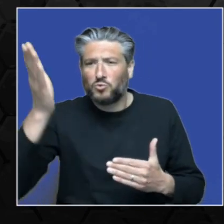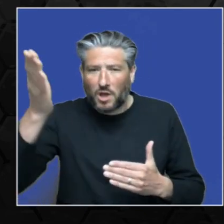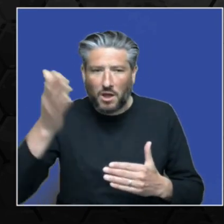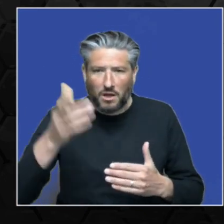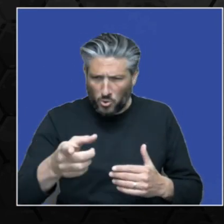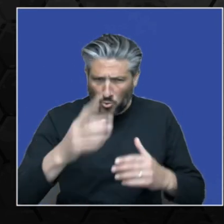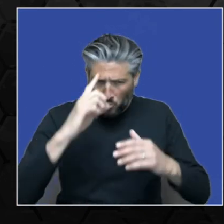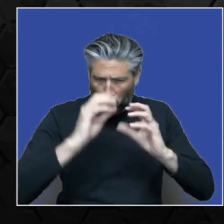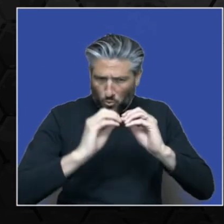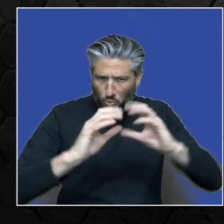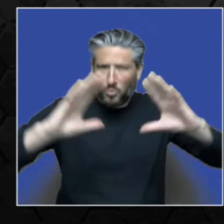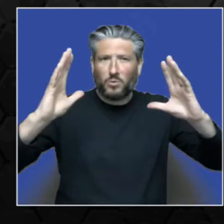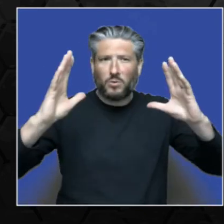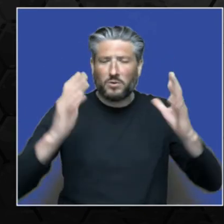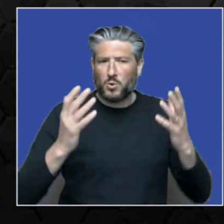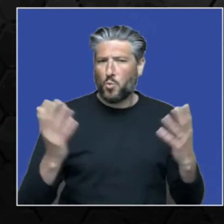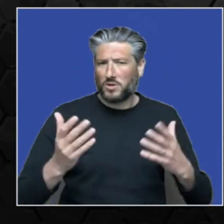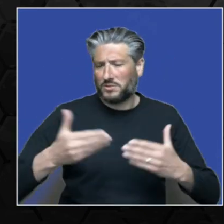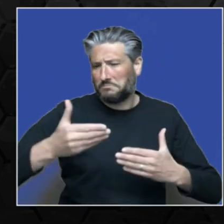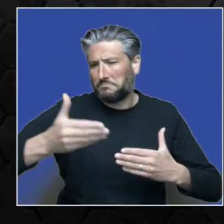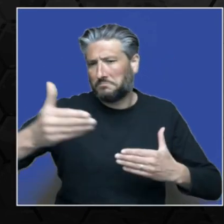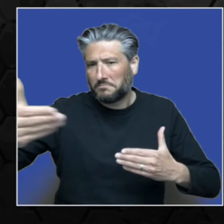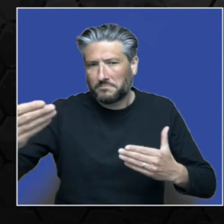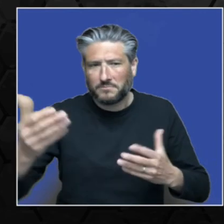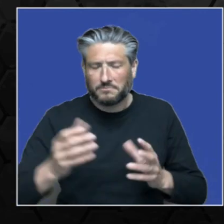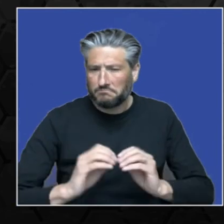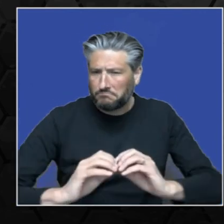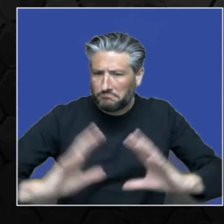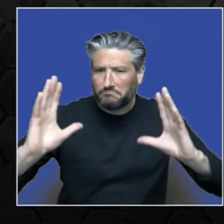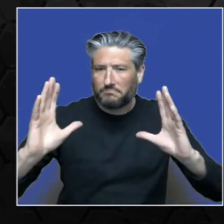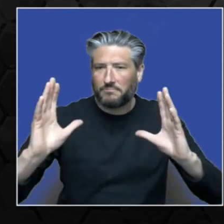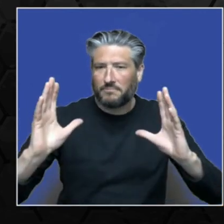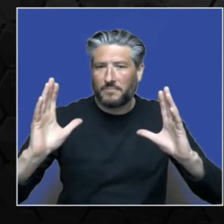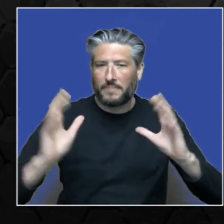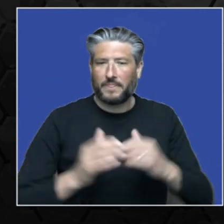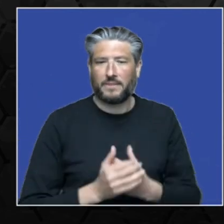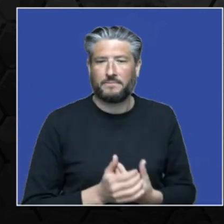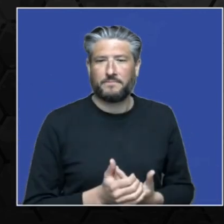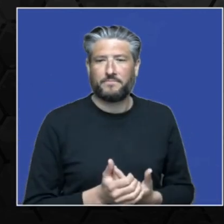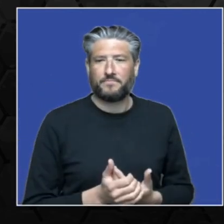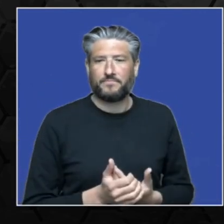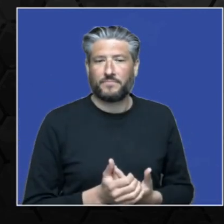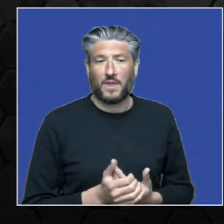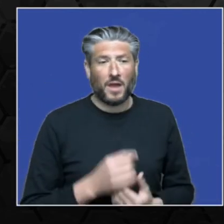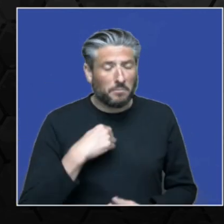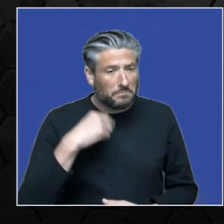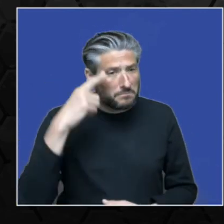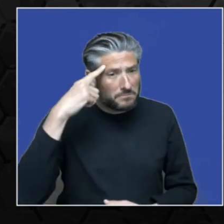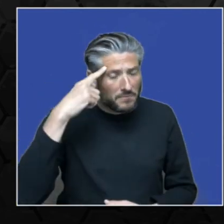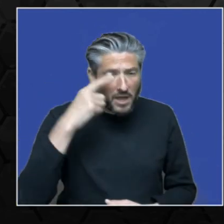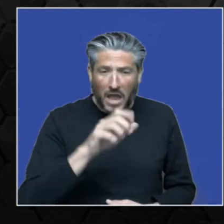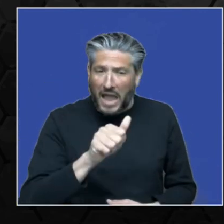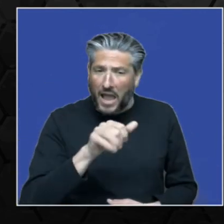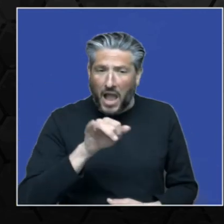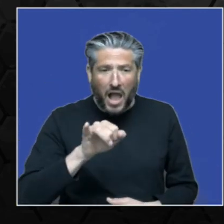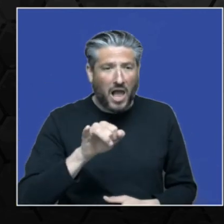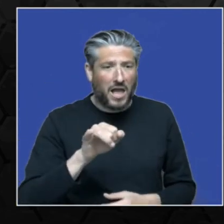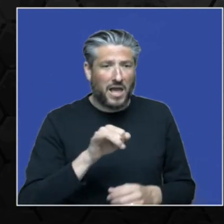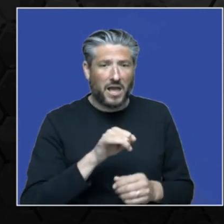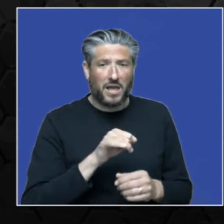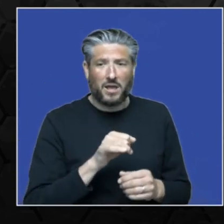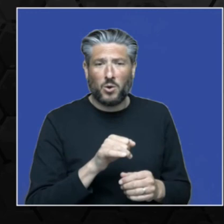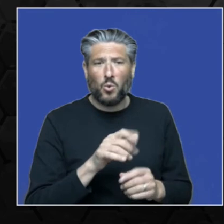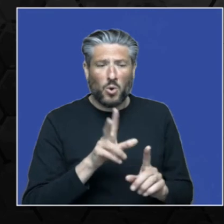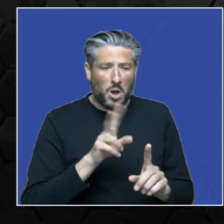I think in the future, AI can be applied into like many industrial fields and